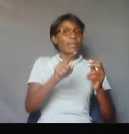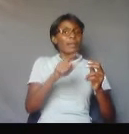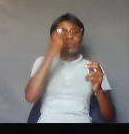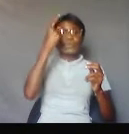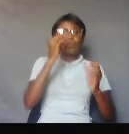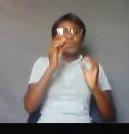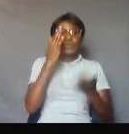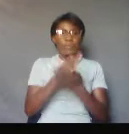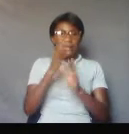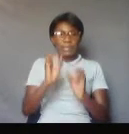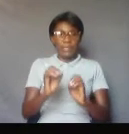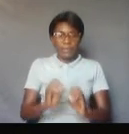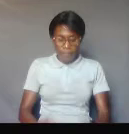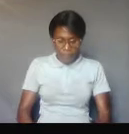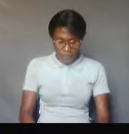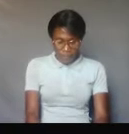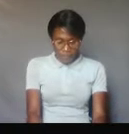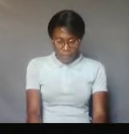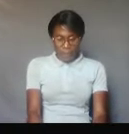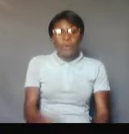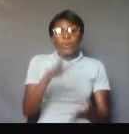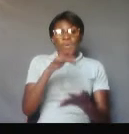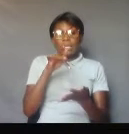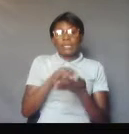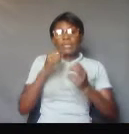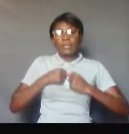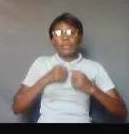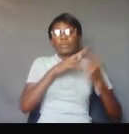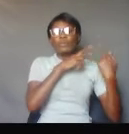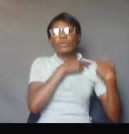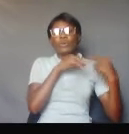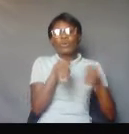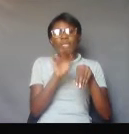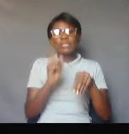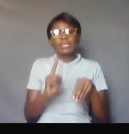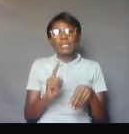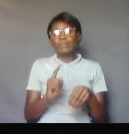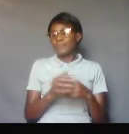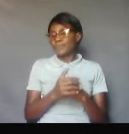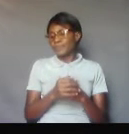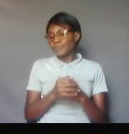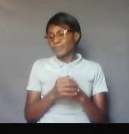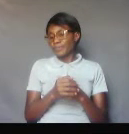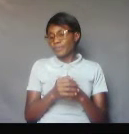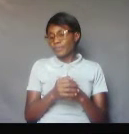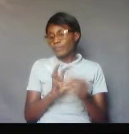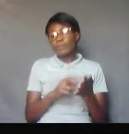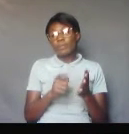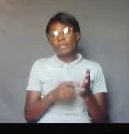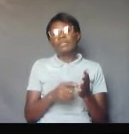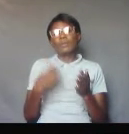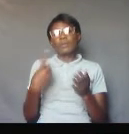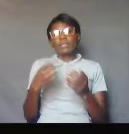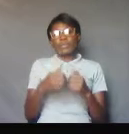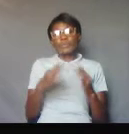theoretically bring to the table is to say, we believe that there's a multiplicity of readers